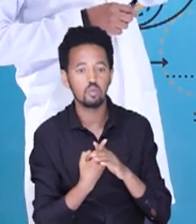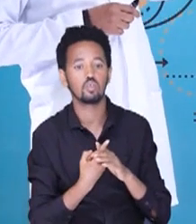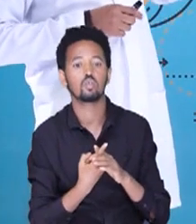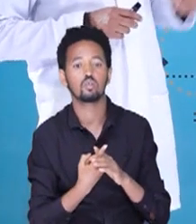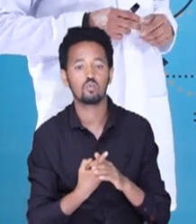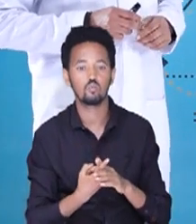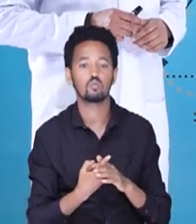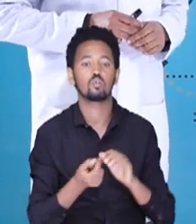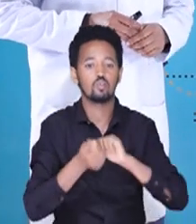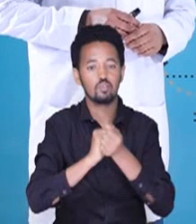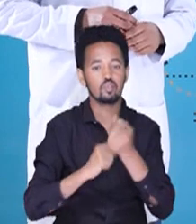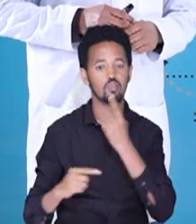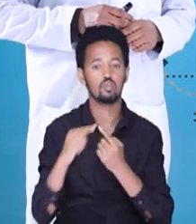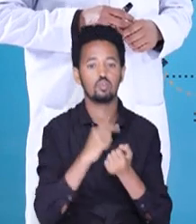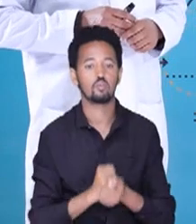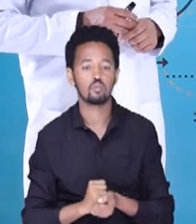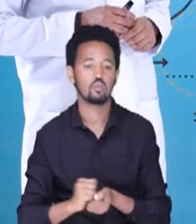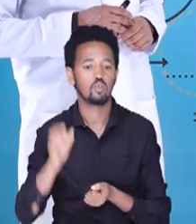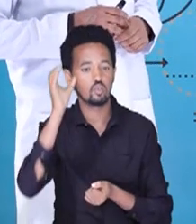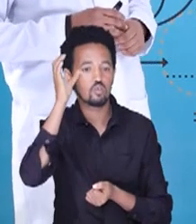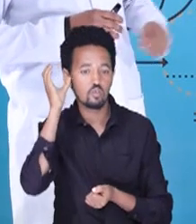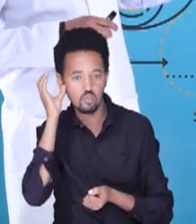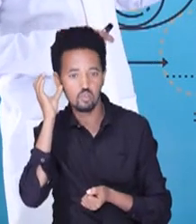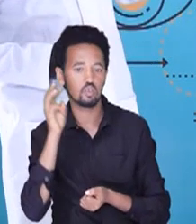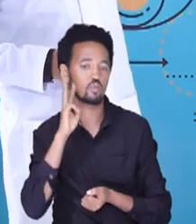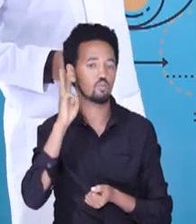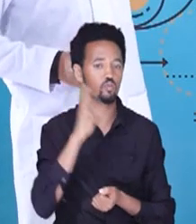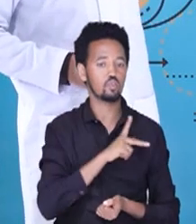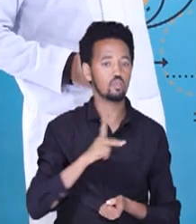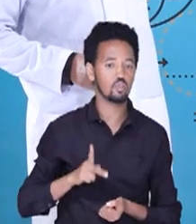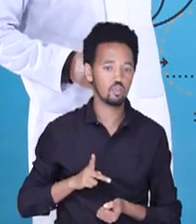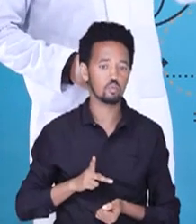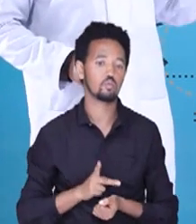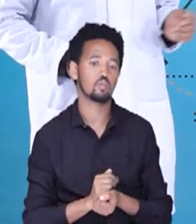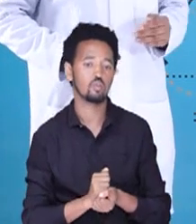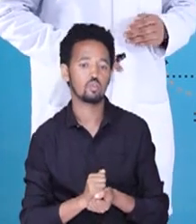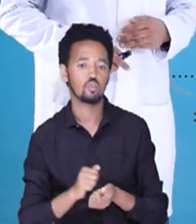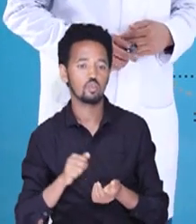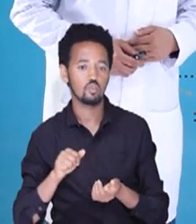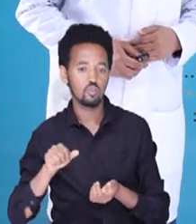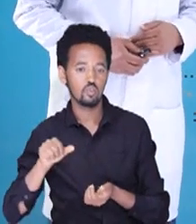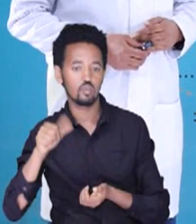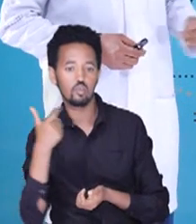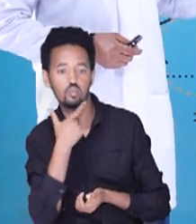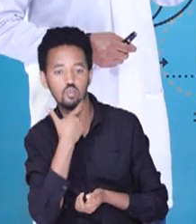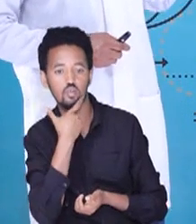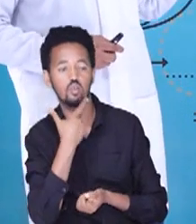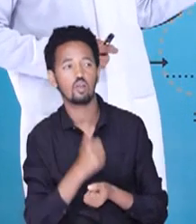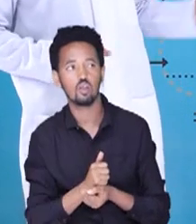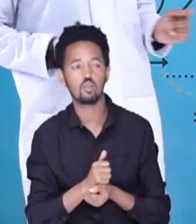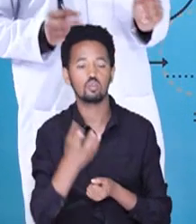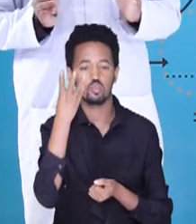revolution, revolutionary Christ began in Scotland. Charles was the king of Scotland as well as king of England